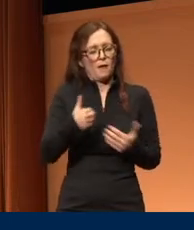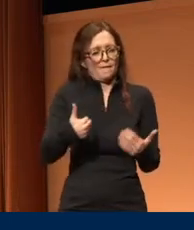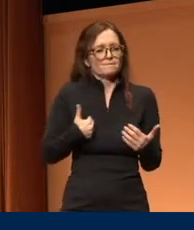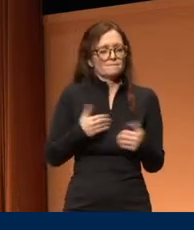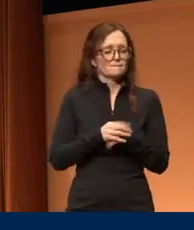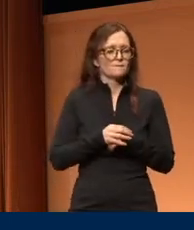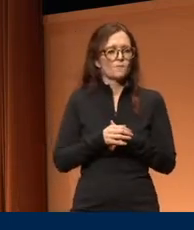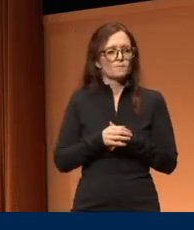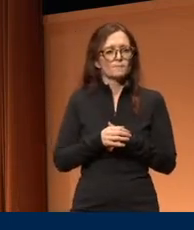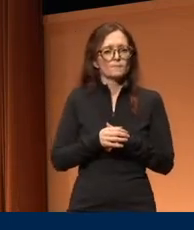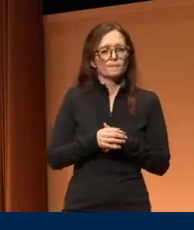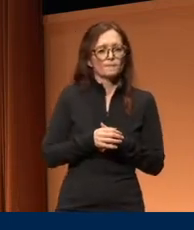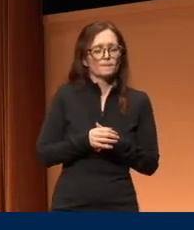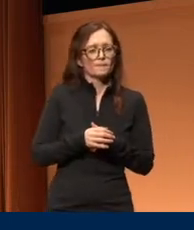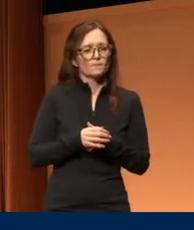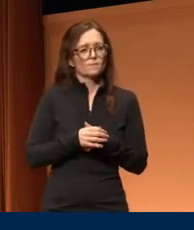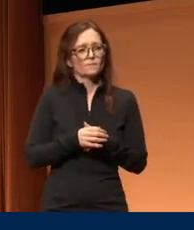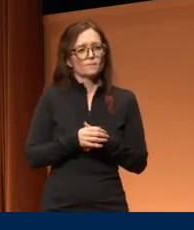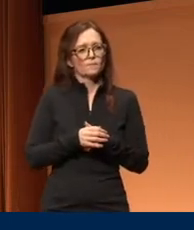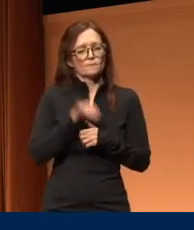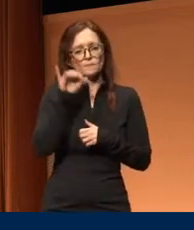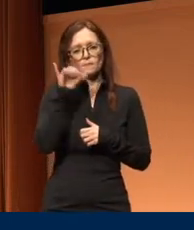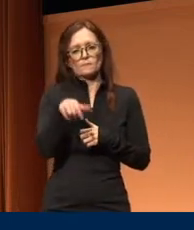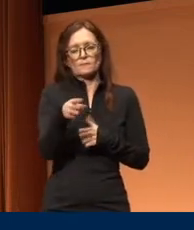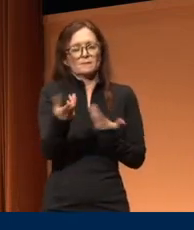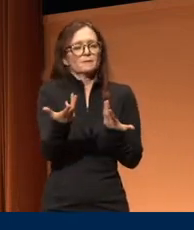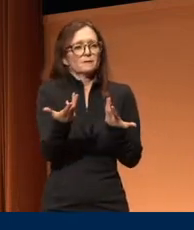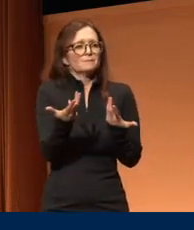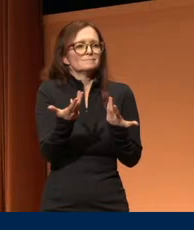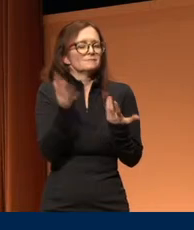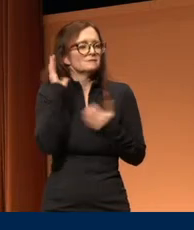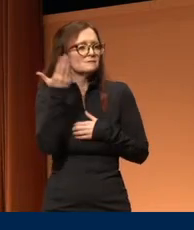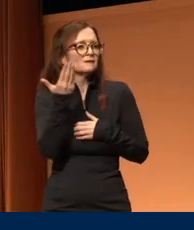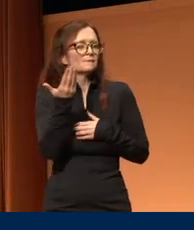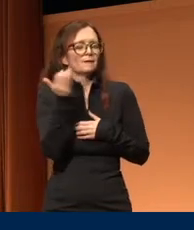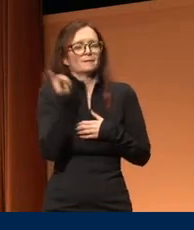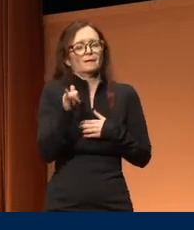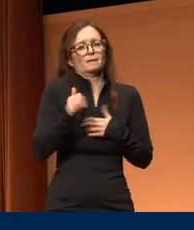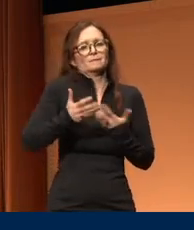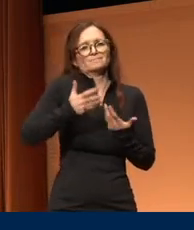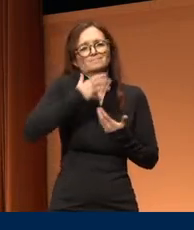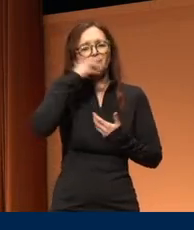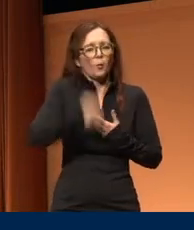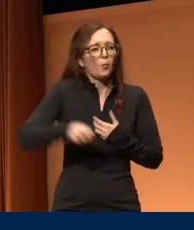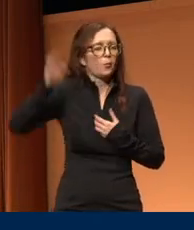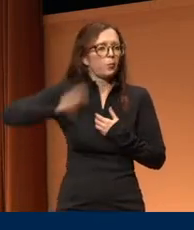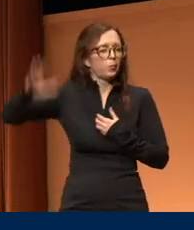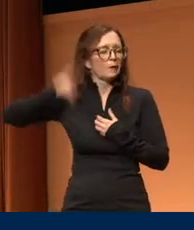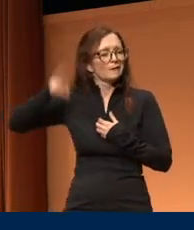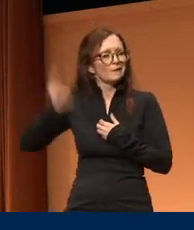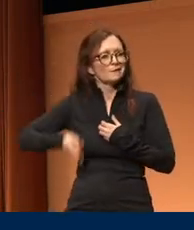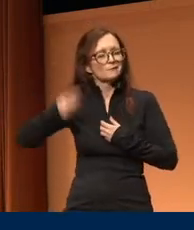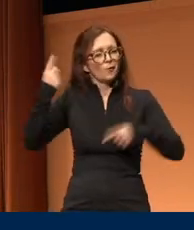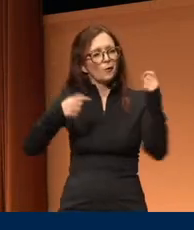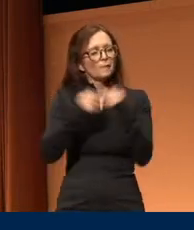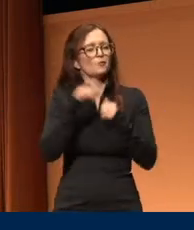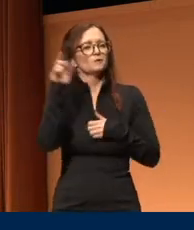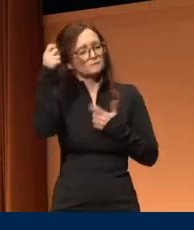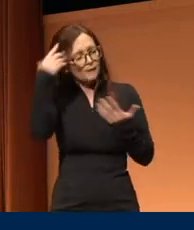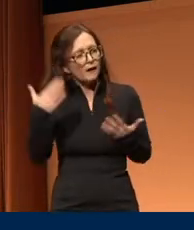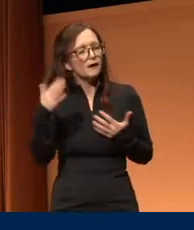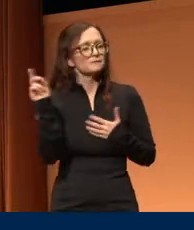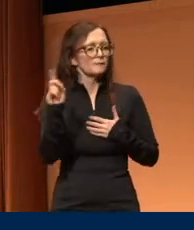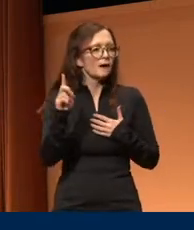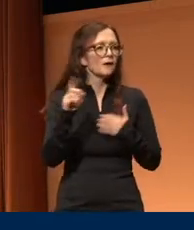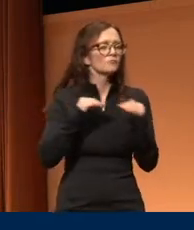of quote. This is, on the face of it, a classic epistemic argument for democracy on a par with Aristotle's more famous